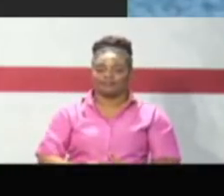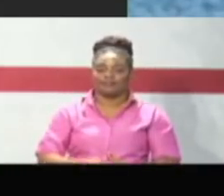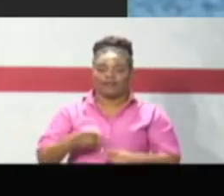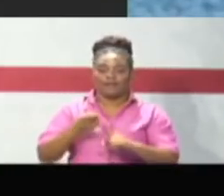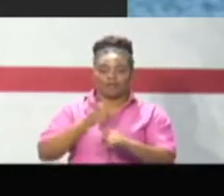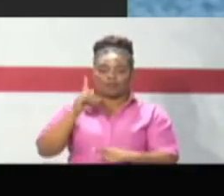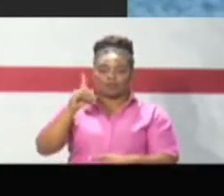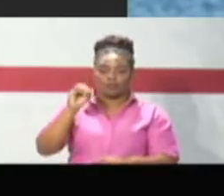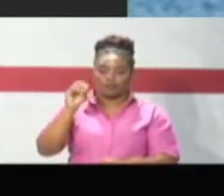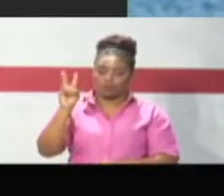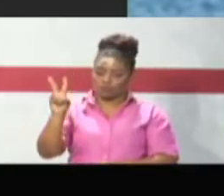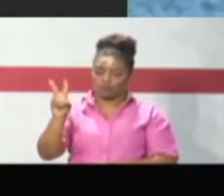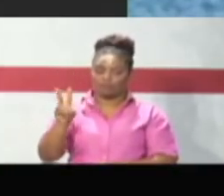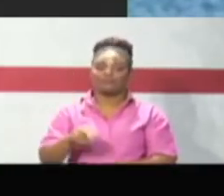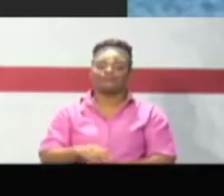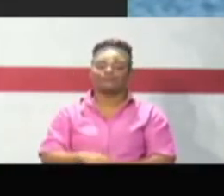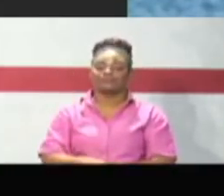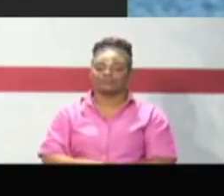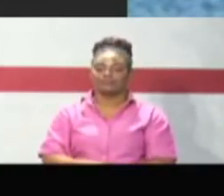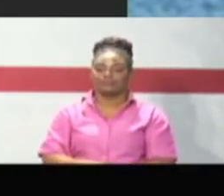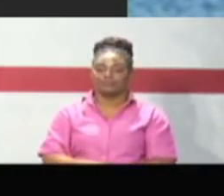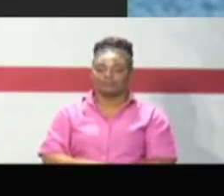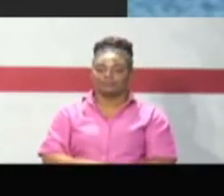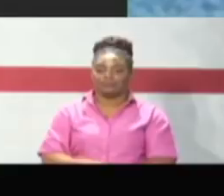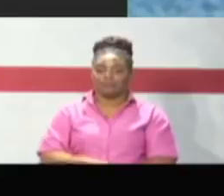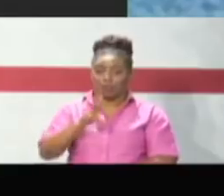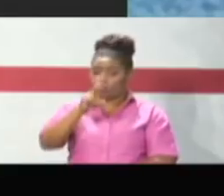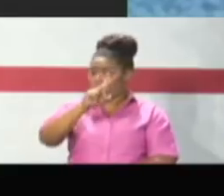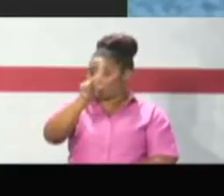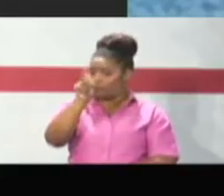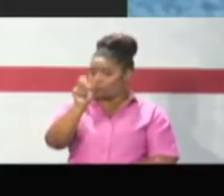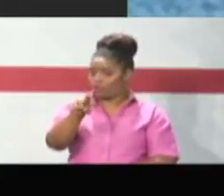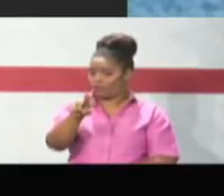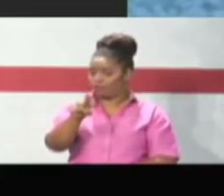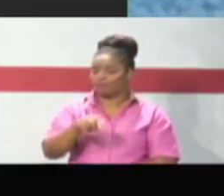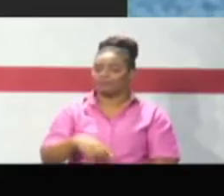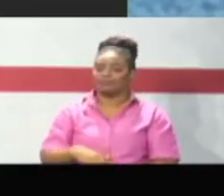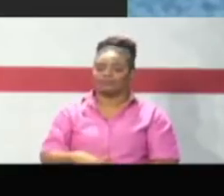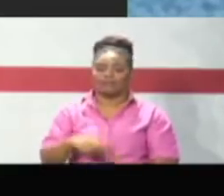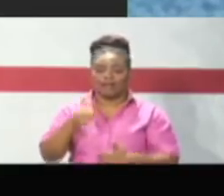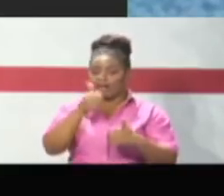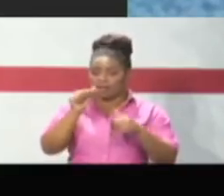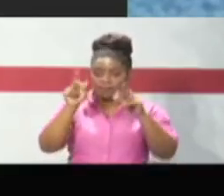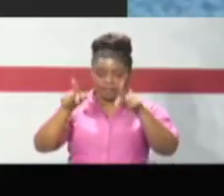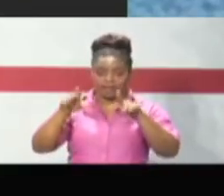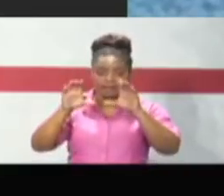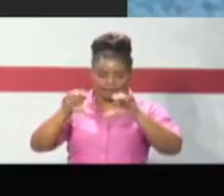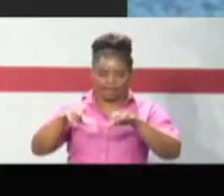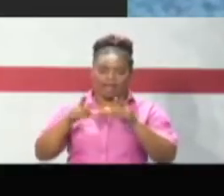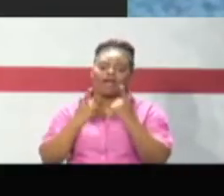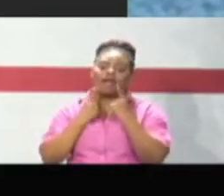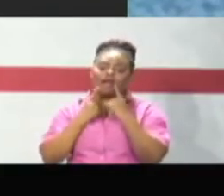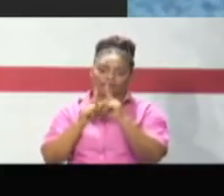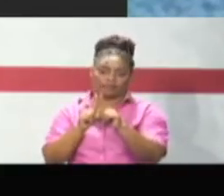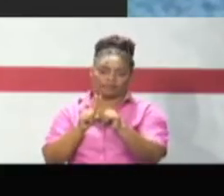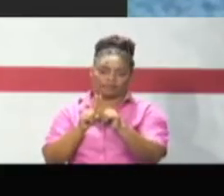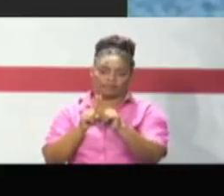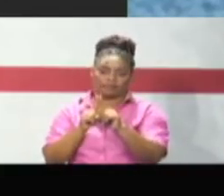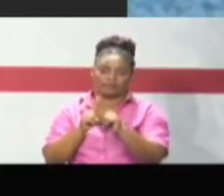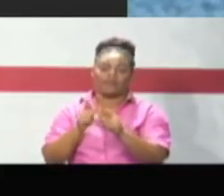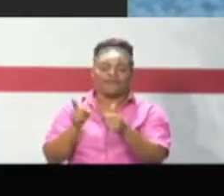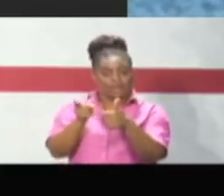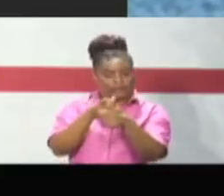FM. I have 2 questions. They can be answered by anyone on the panel. The first one is, given the